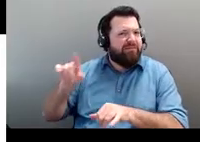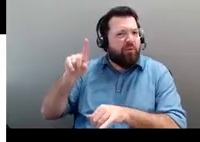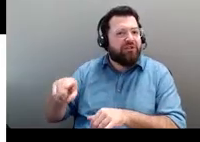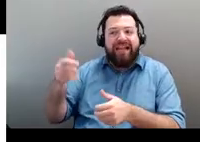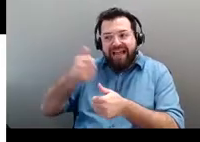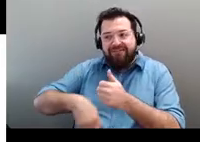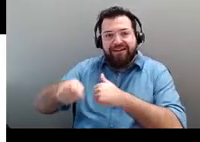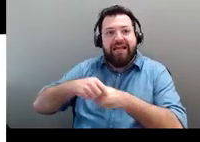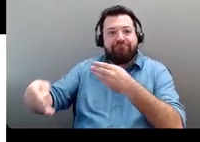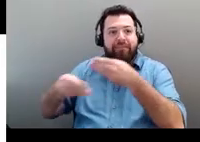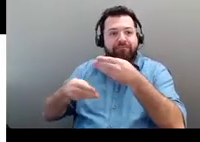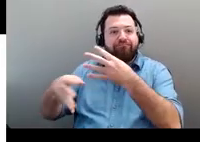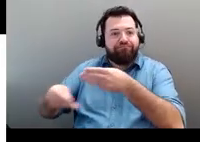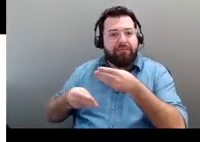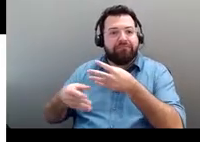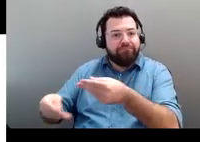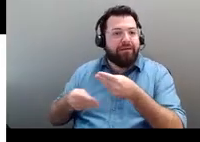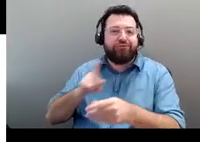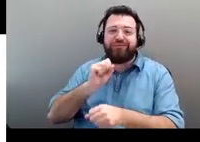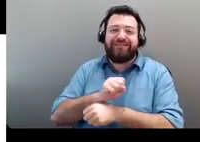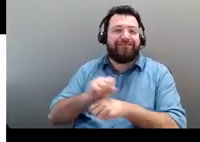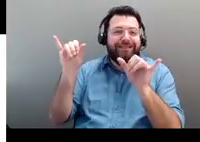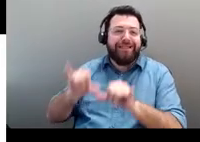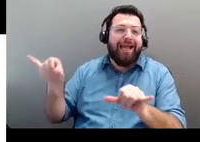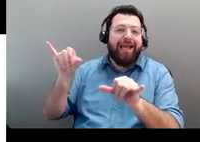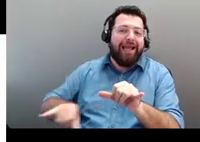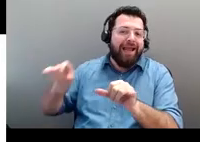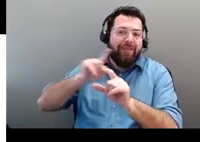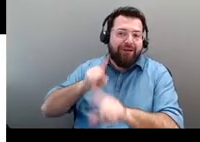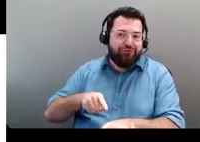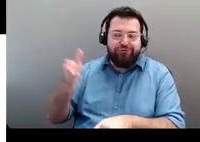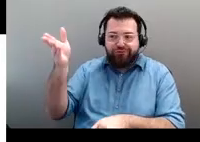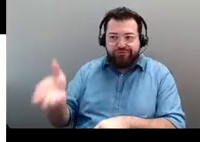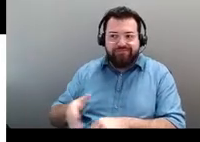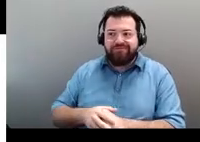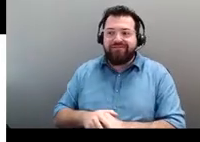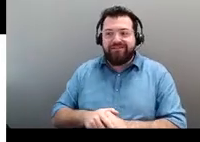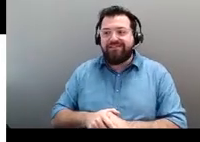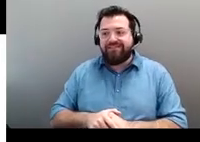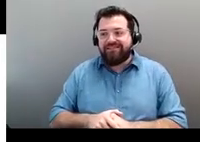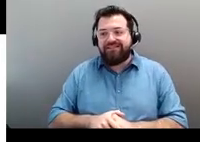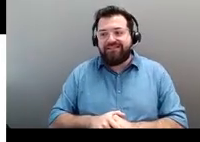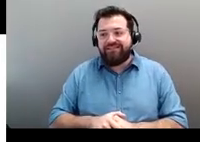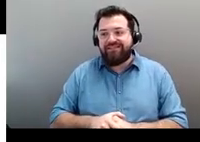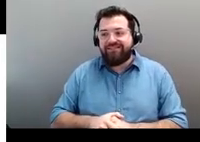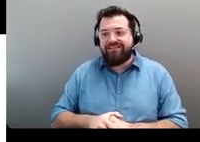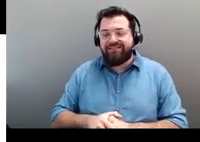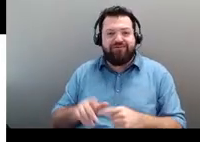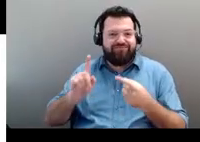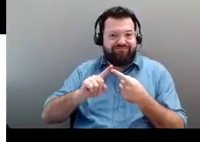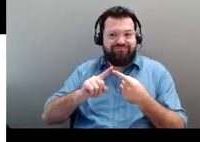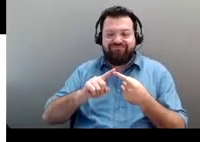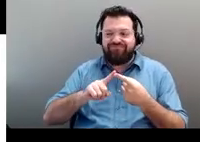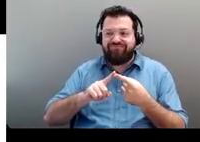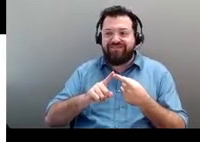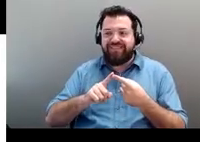it's given me pretty much the same answers. Um, so the AI starts off with